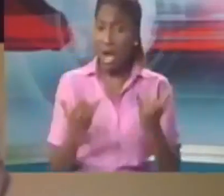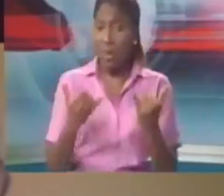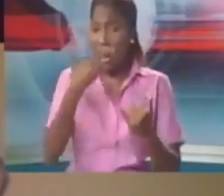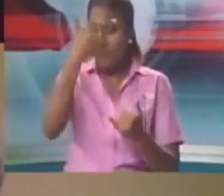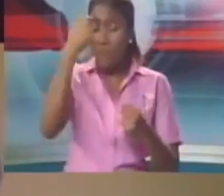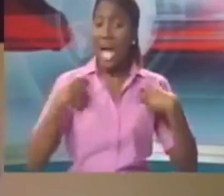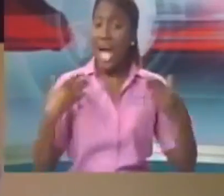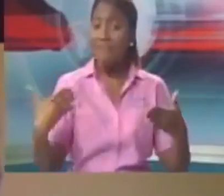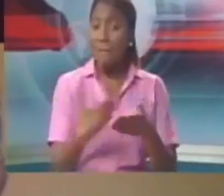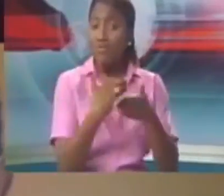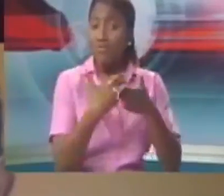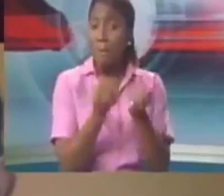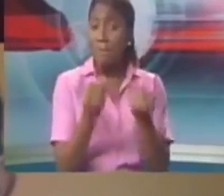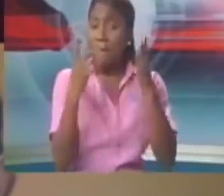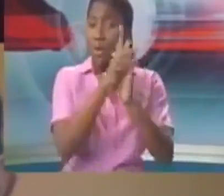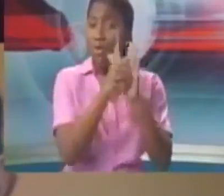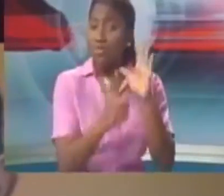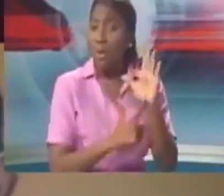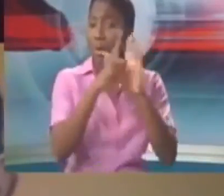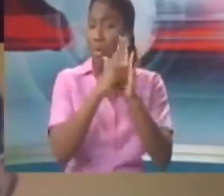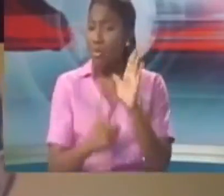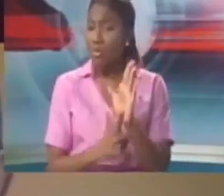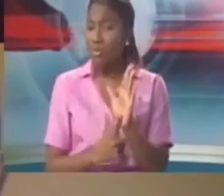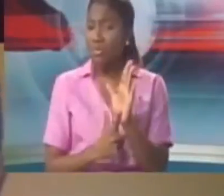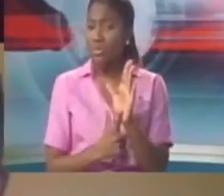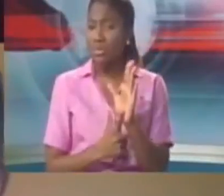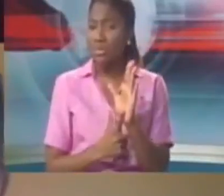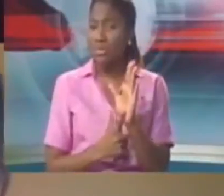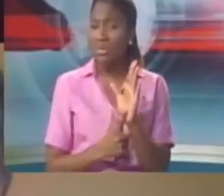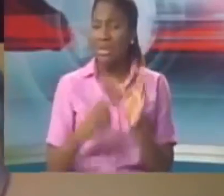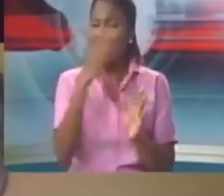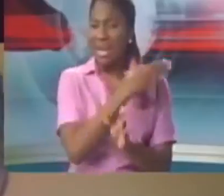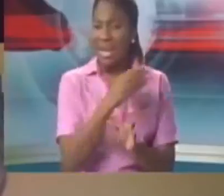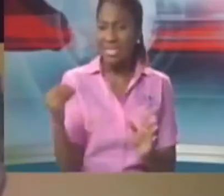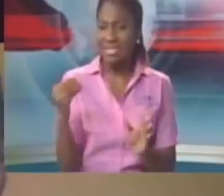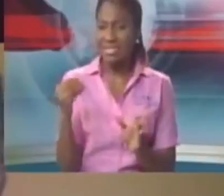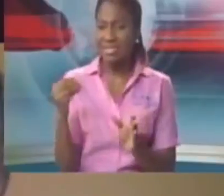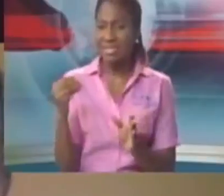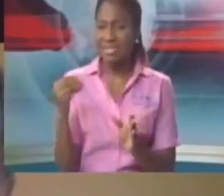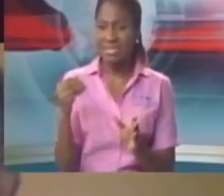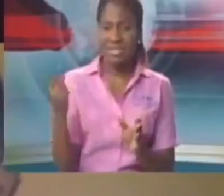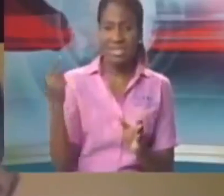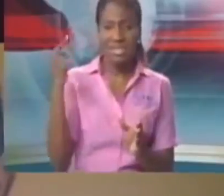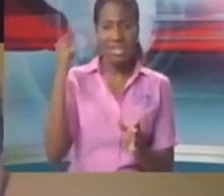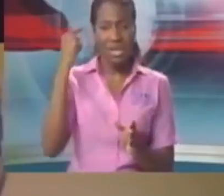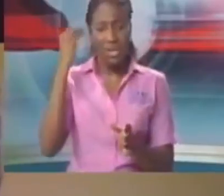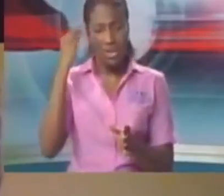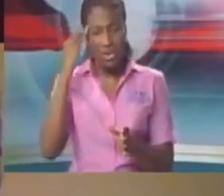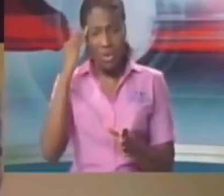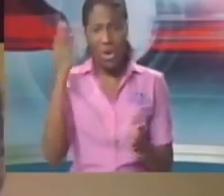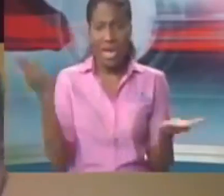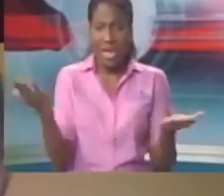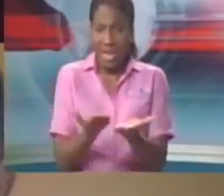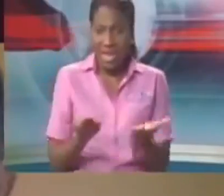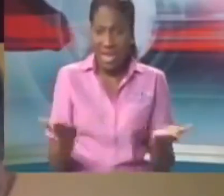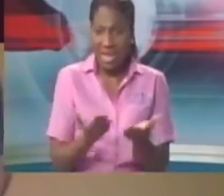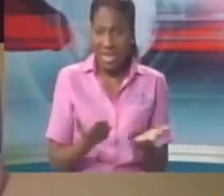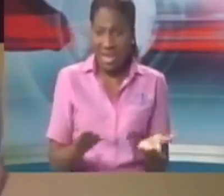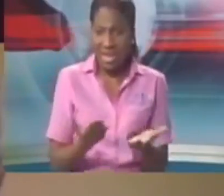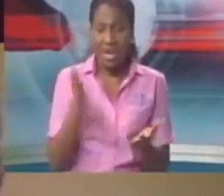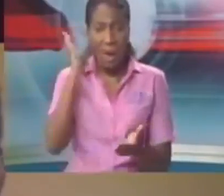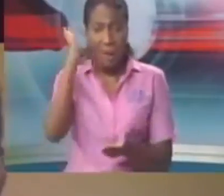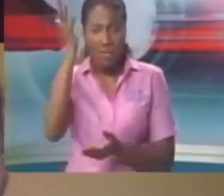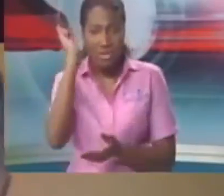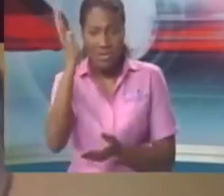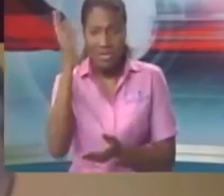and there isn't really any sort of scrutiny except, at press conferences when we, the media,